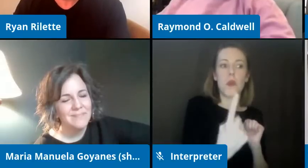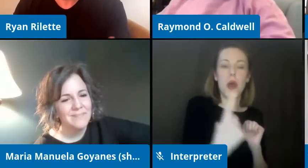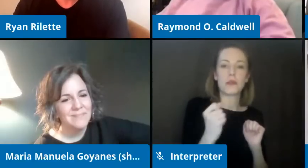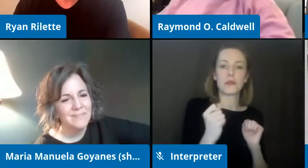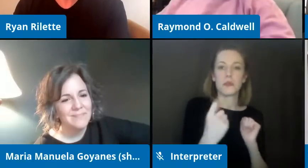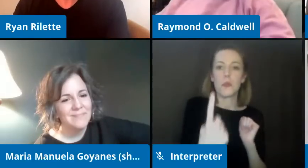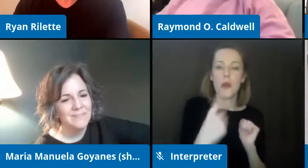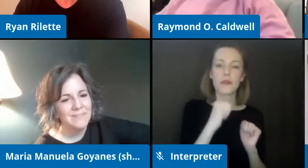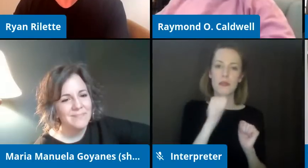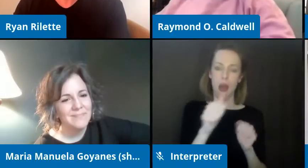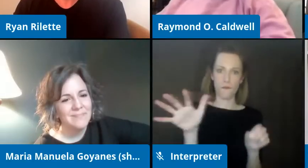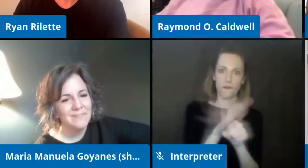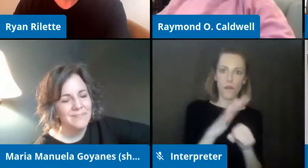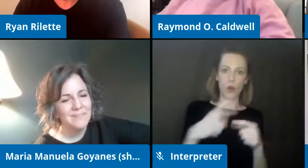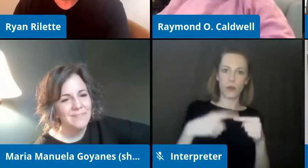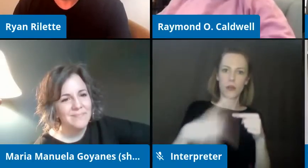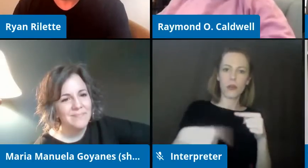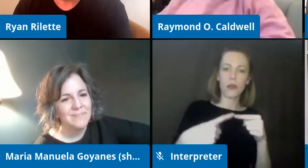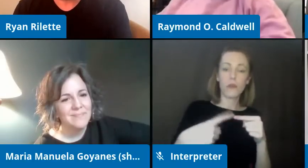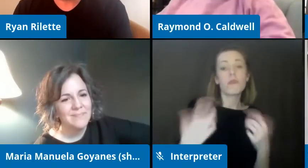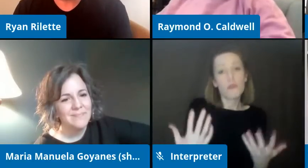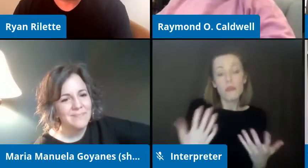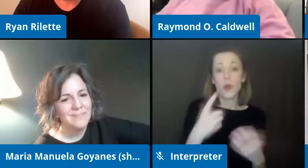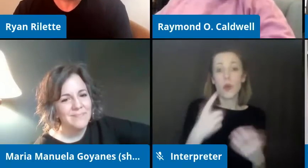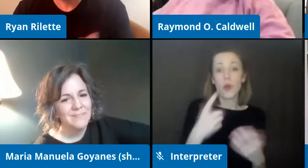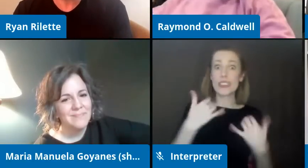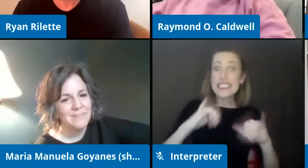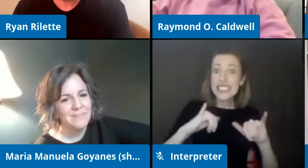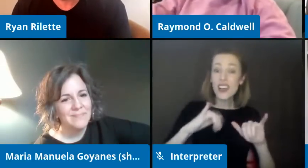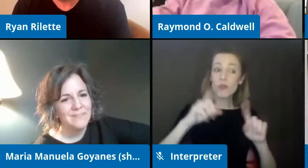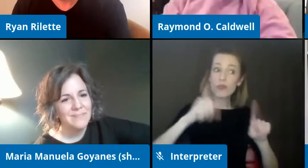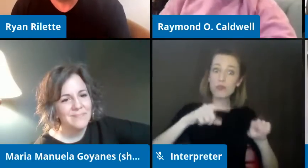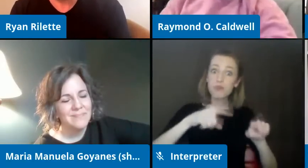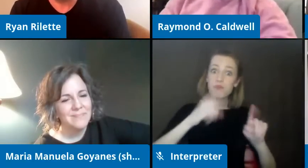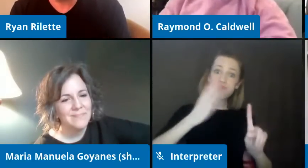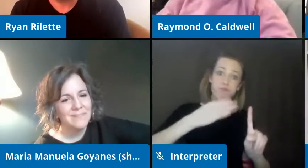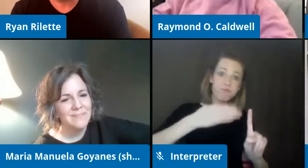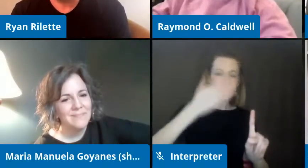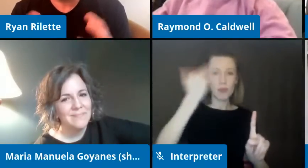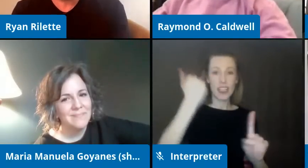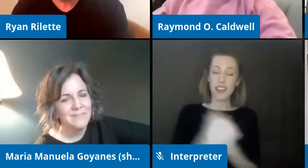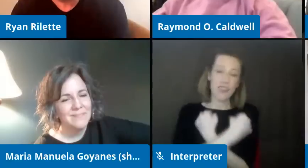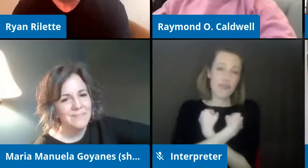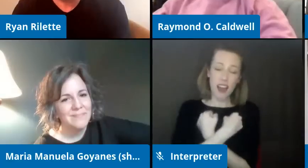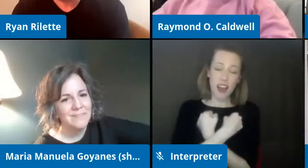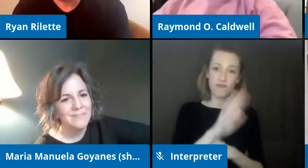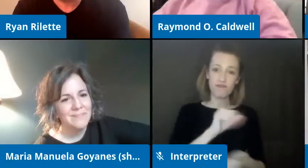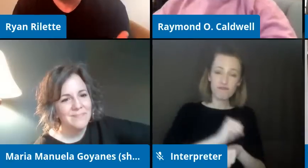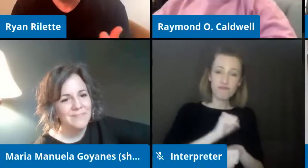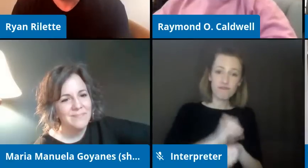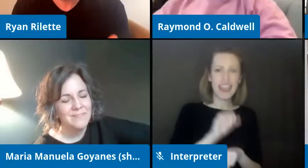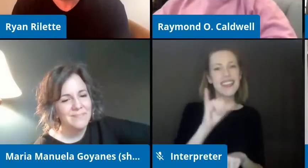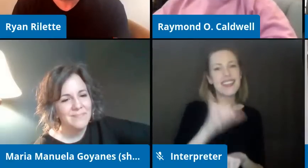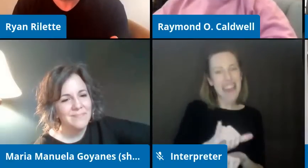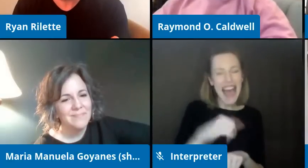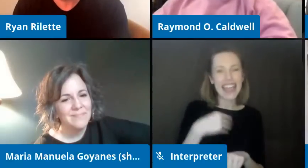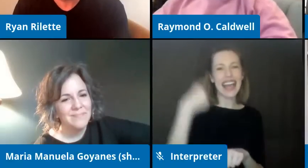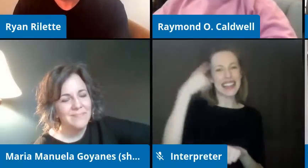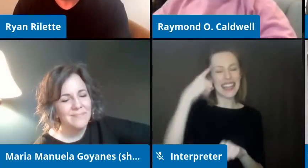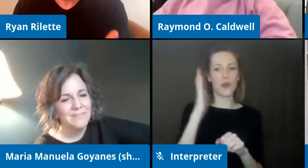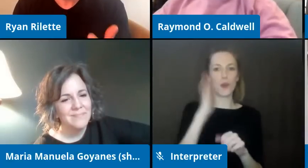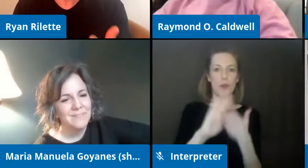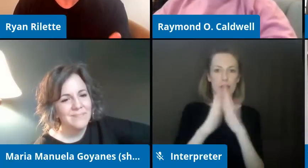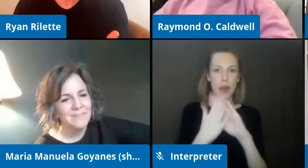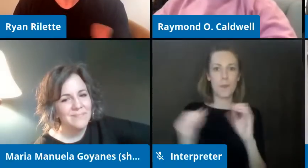you throughout because they love what you do. I think that's going to become more and more important, having that, you know, that idea of being hyper